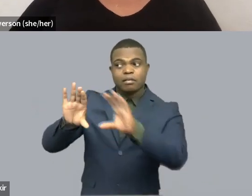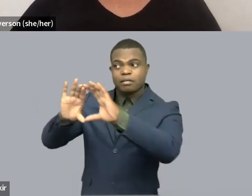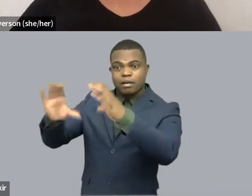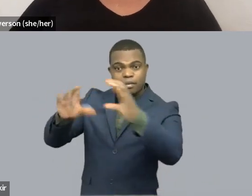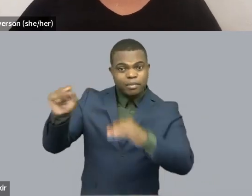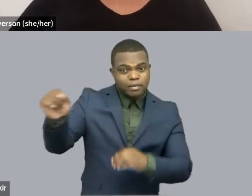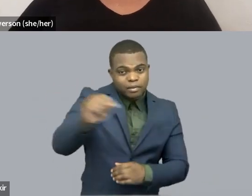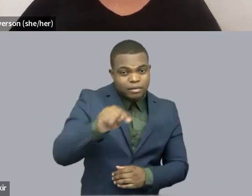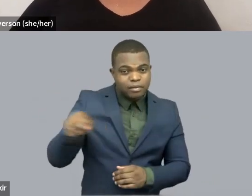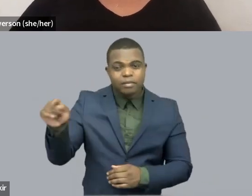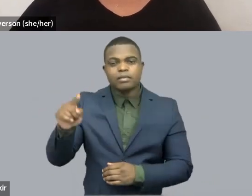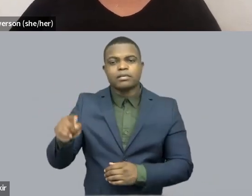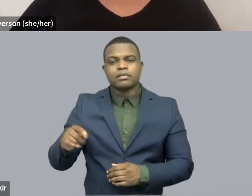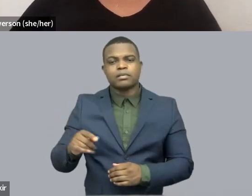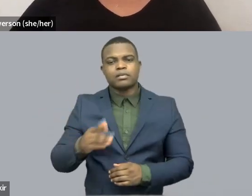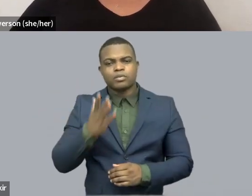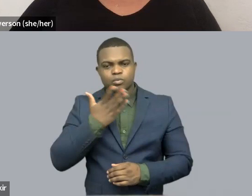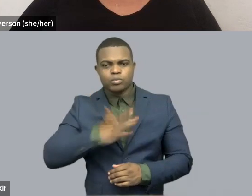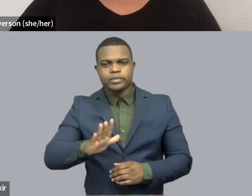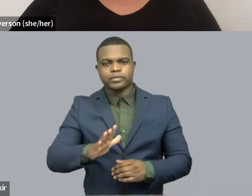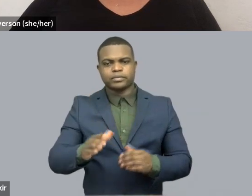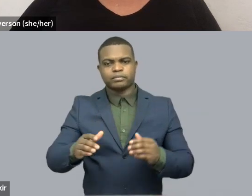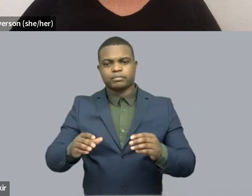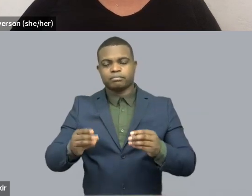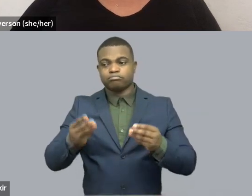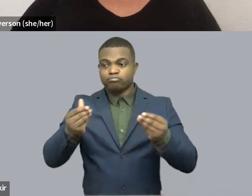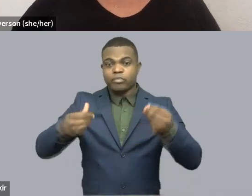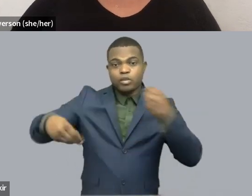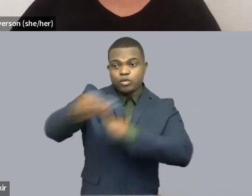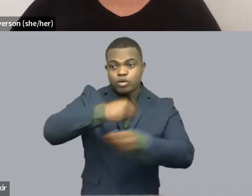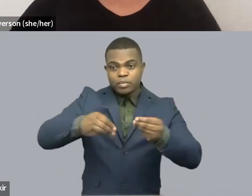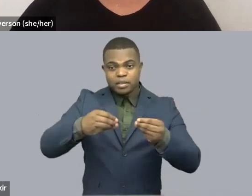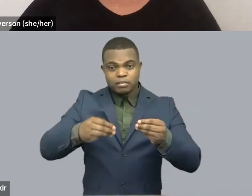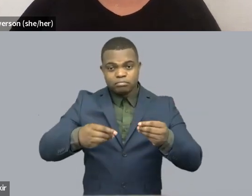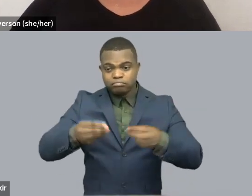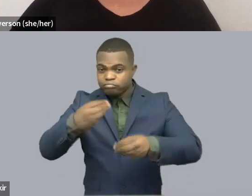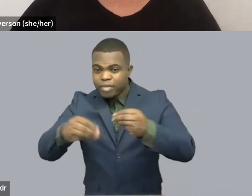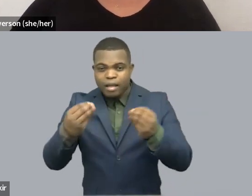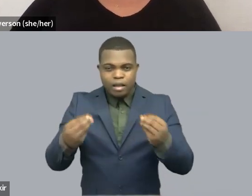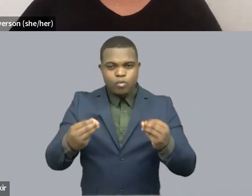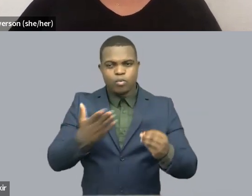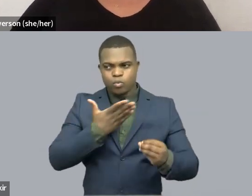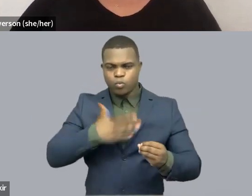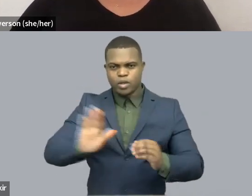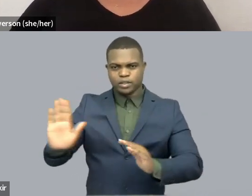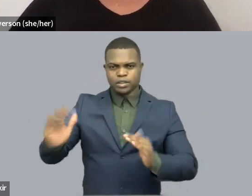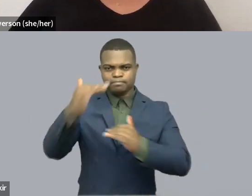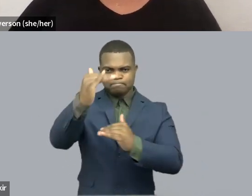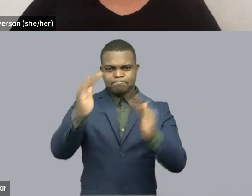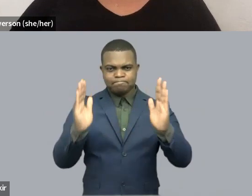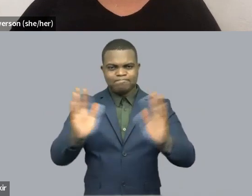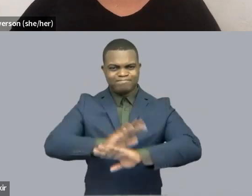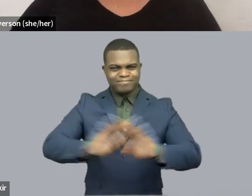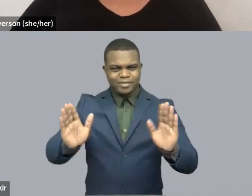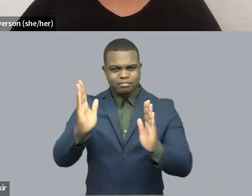of the uses of these tools in the way that they are by states who act in semi-authoritarian ways in different